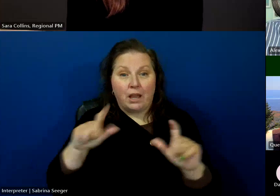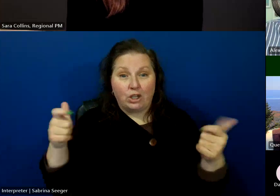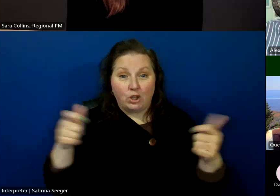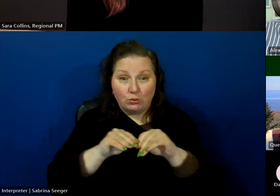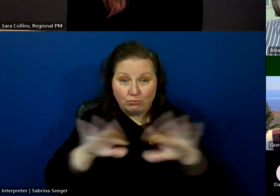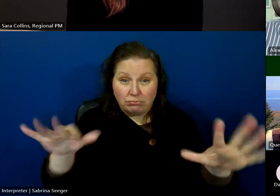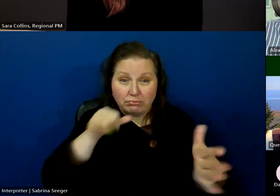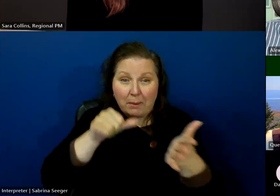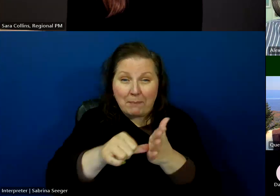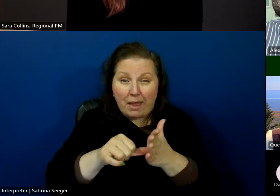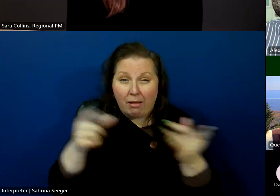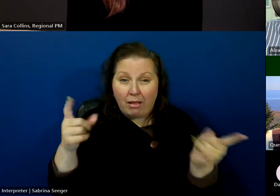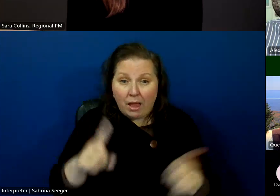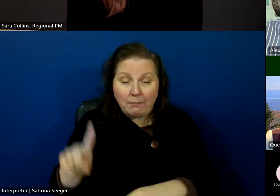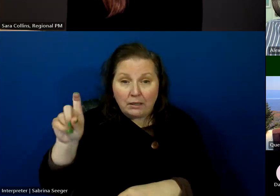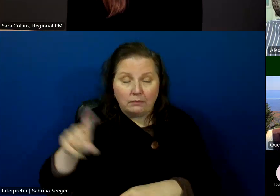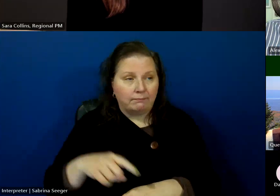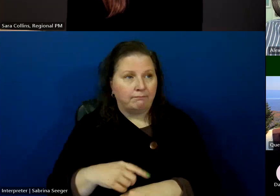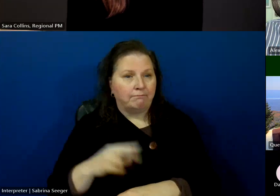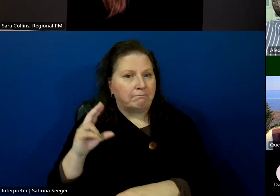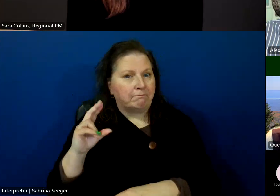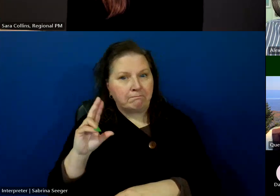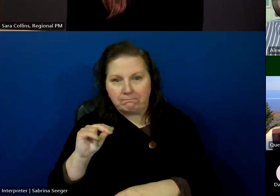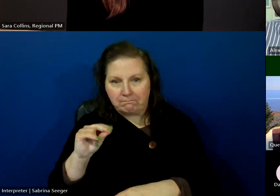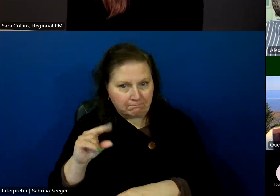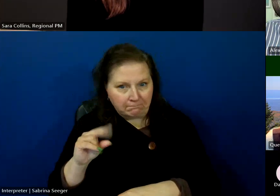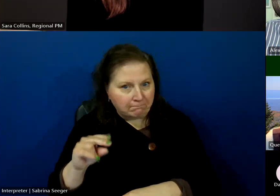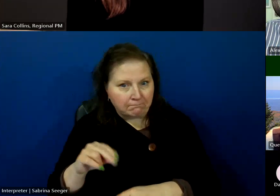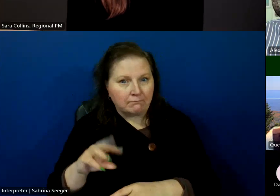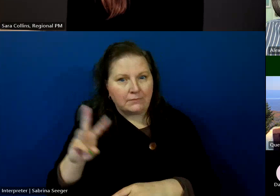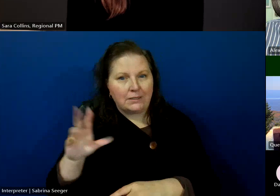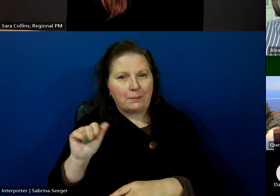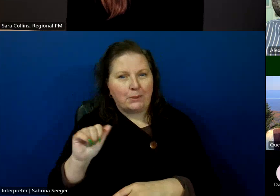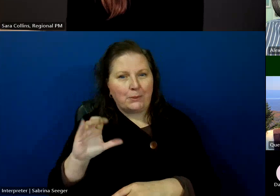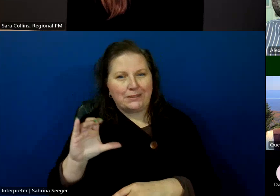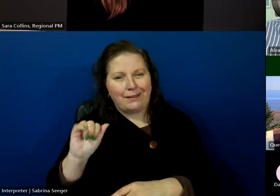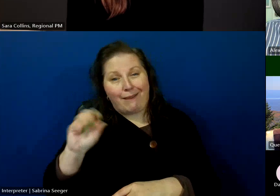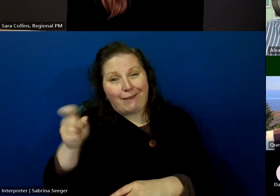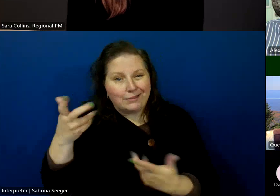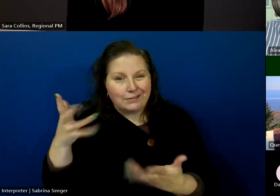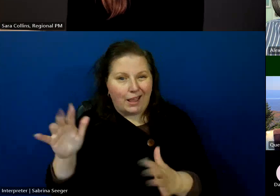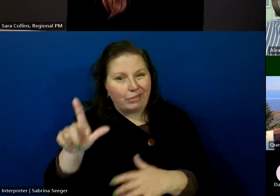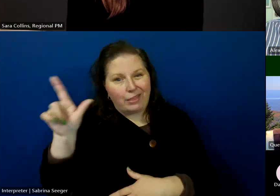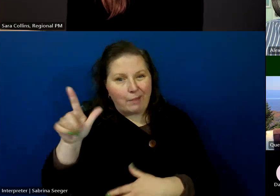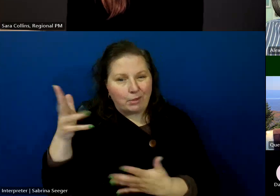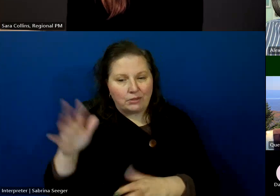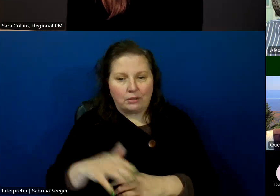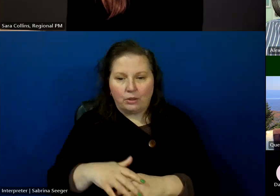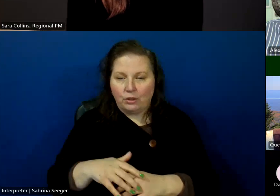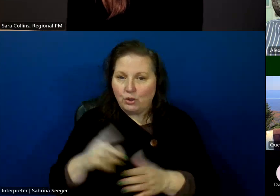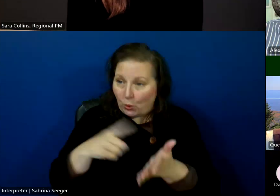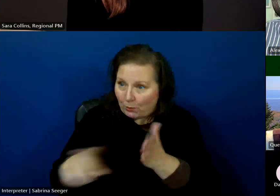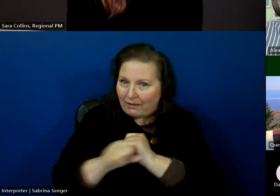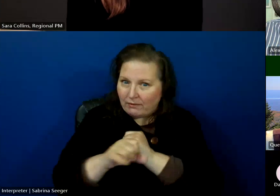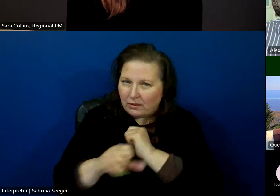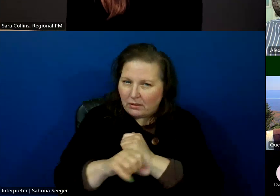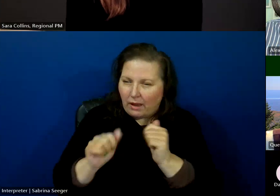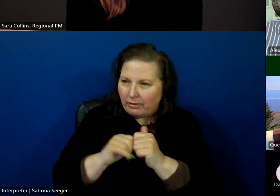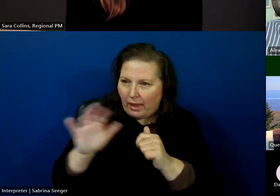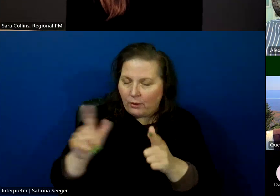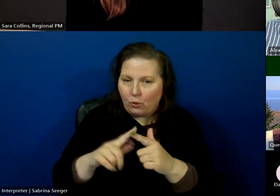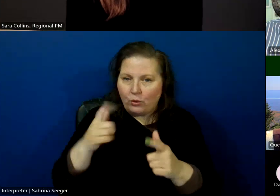groups? Advertised in WCAX, Department of Libraries. WC, you paid for advertising on CX, or you just